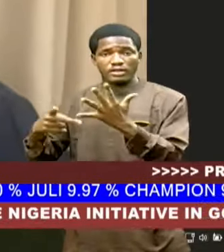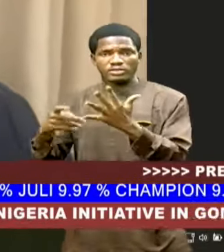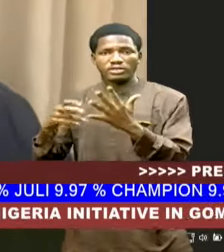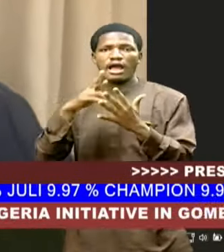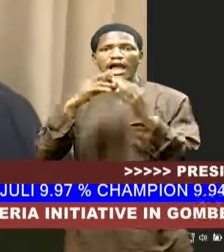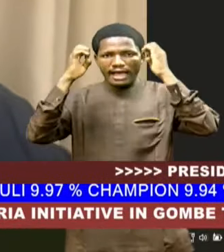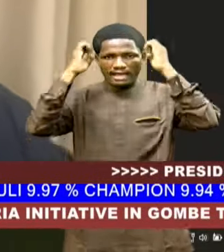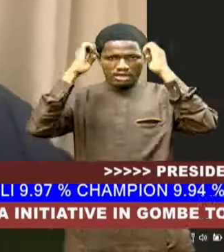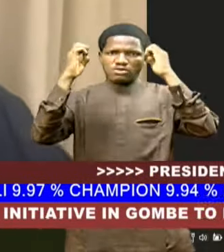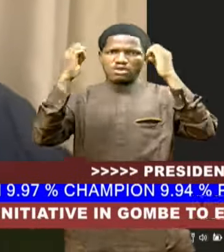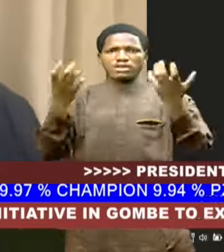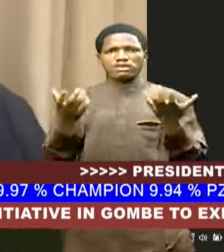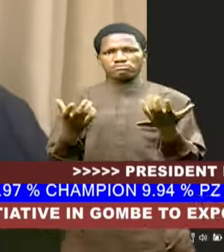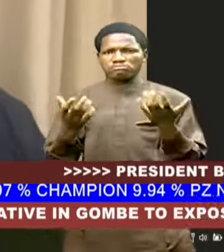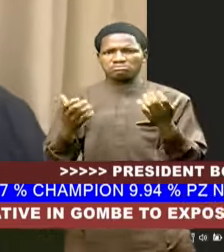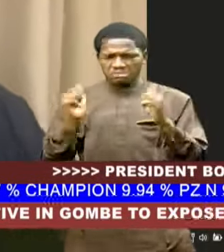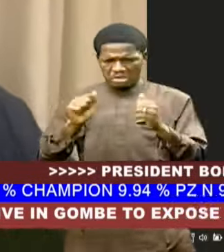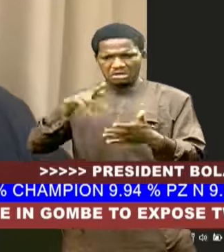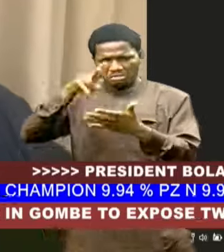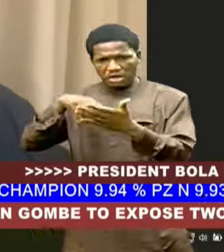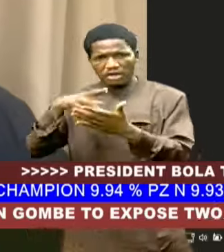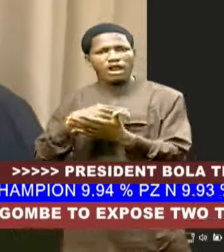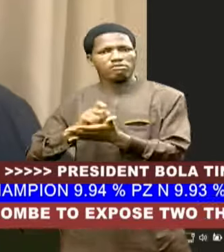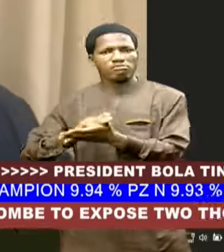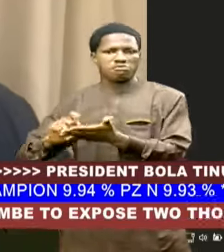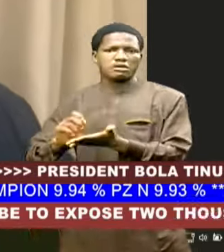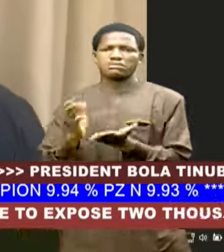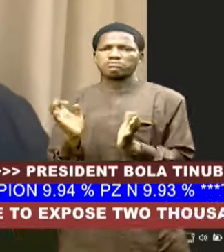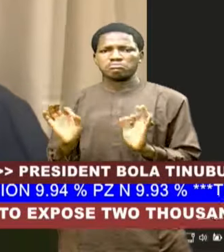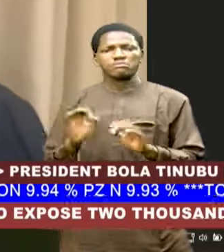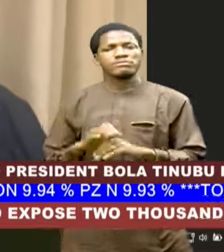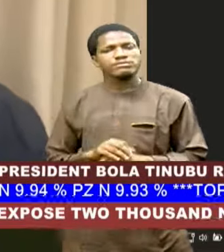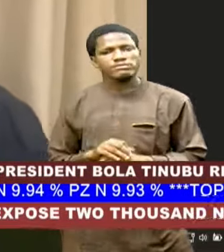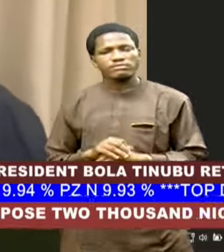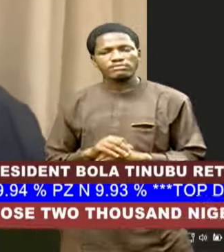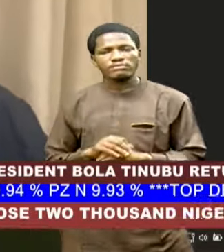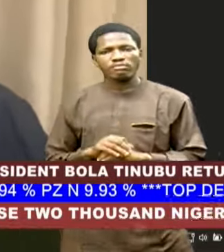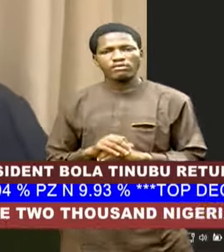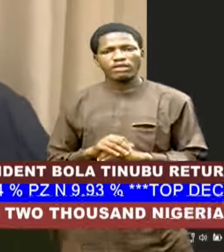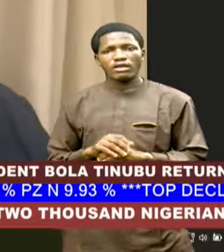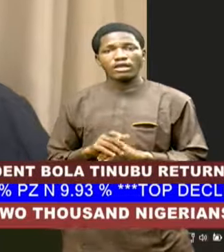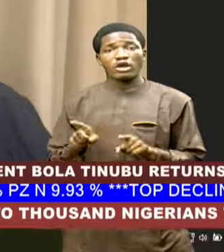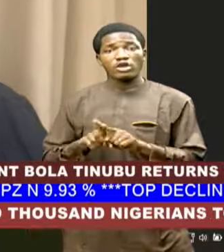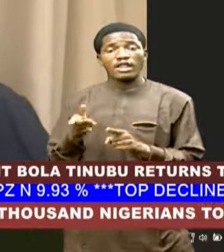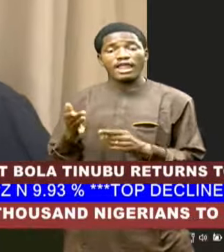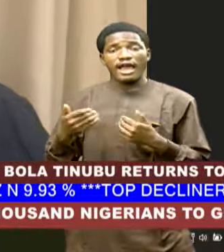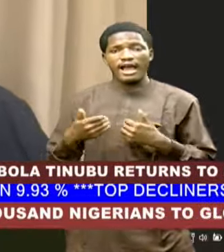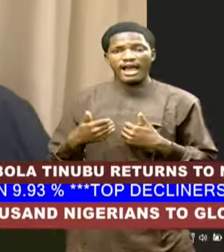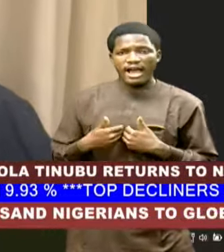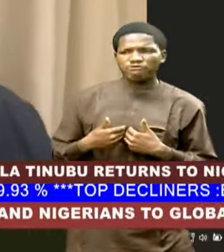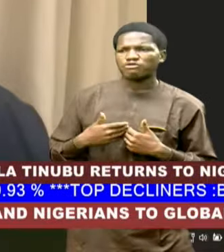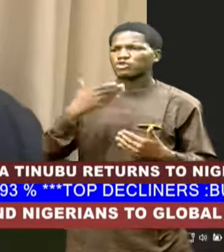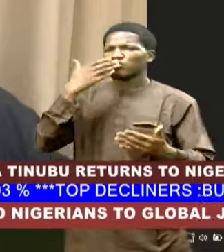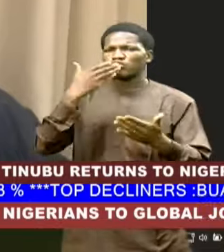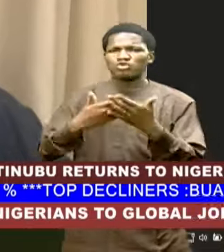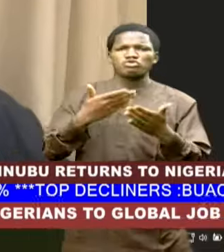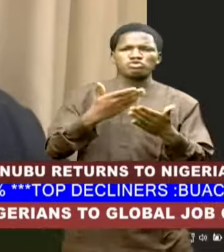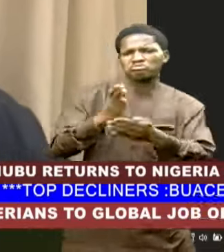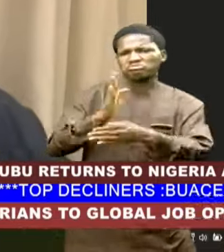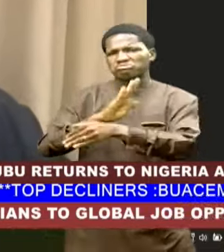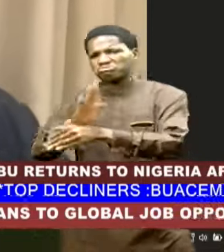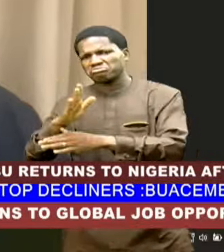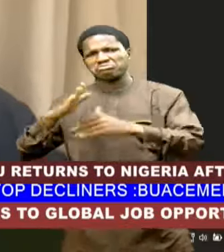educated. They are literate, they can read and they can write. They have fantastic infrastructure. They